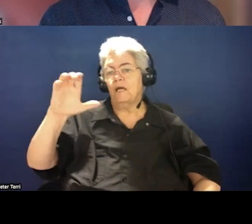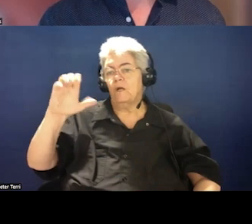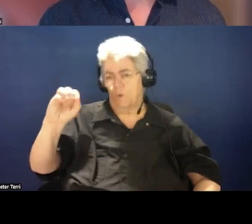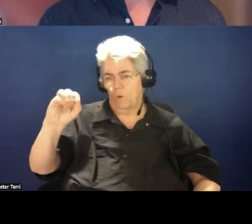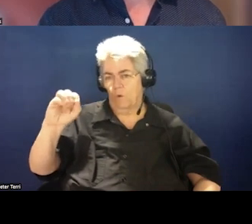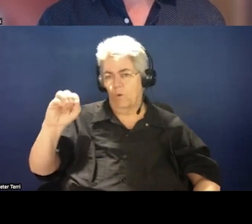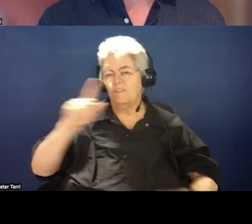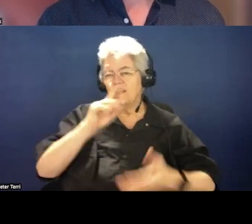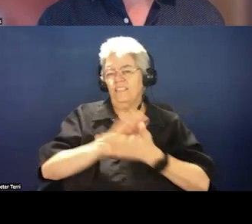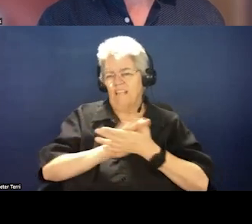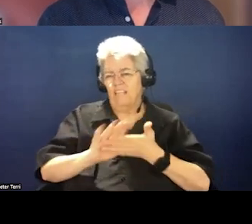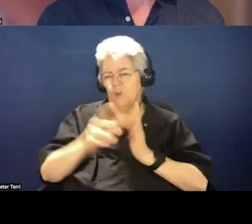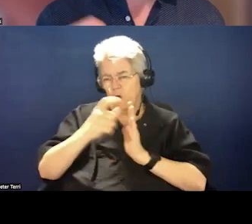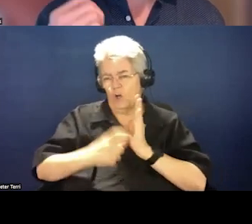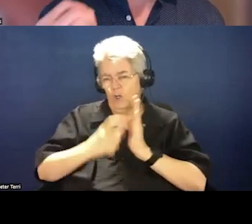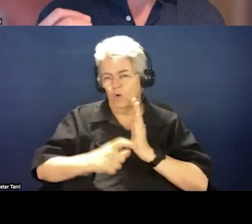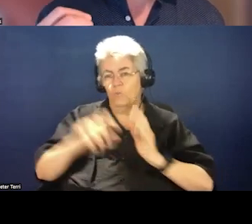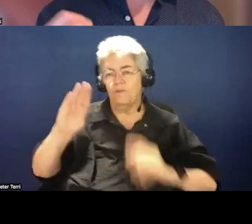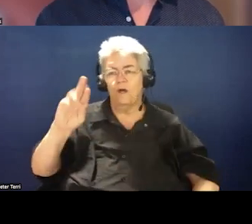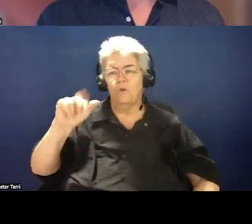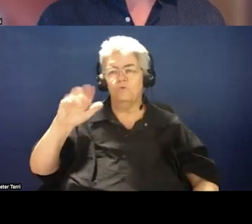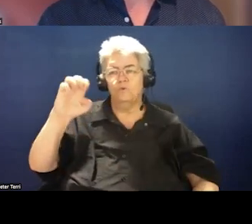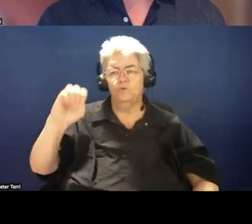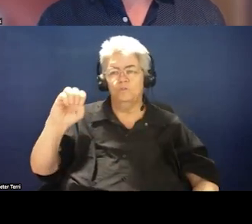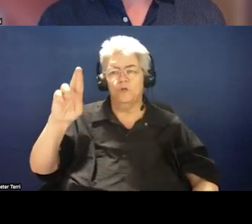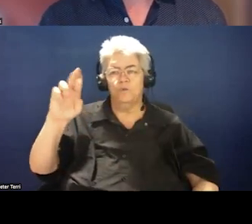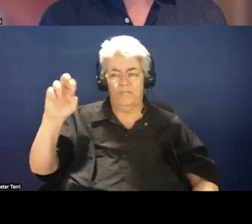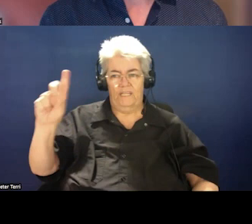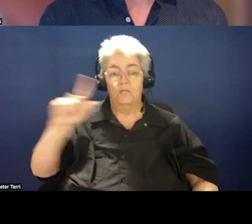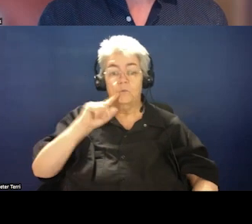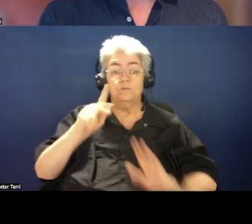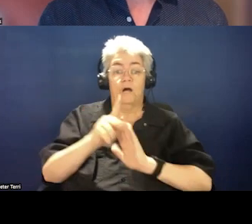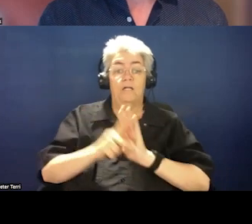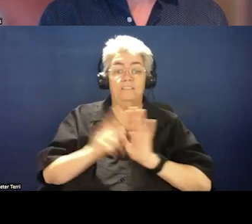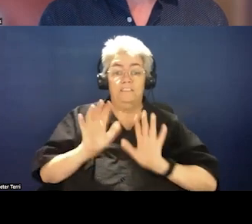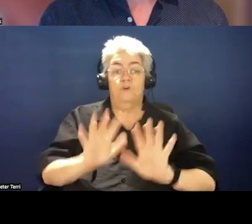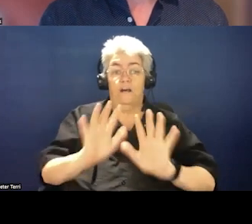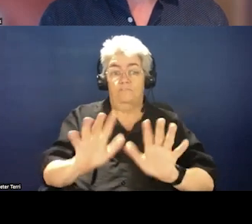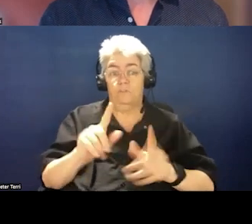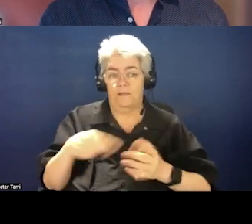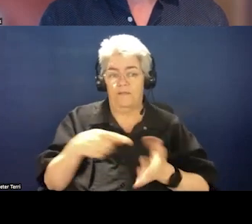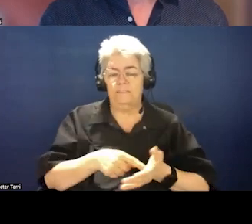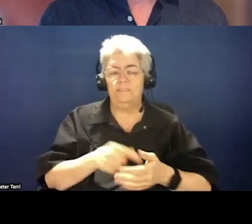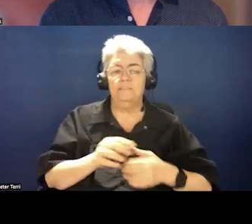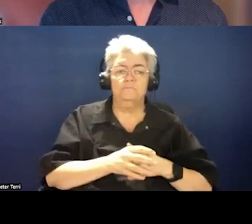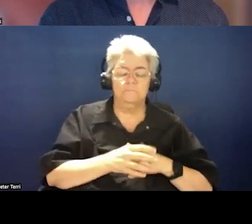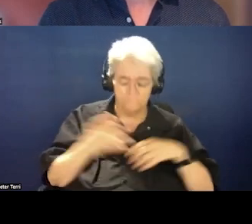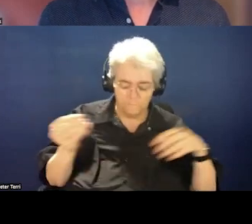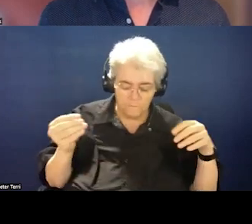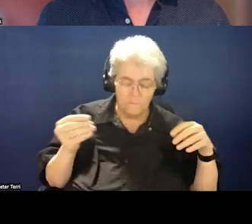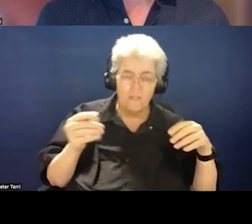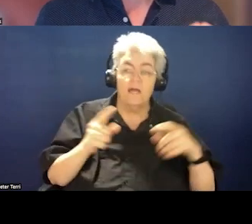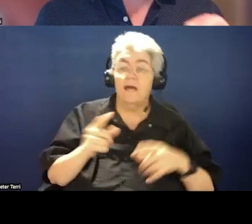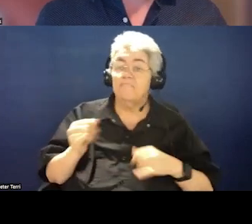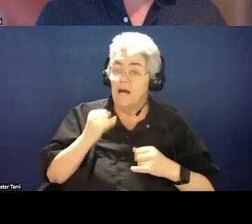Bruce Reed, and who was really the main policy driver behind this. And finally,